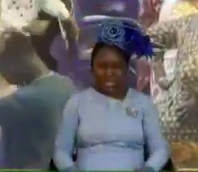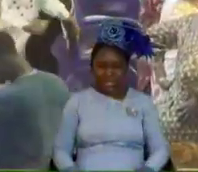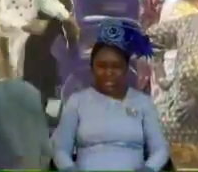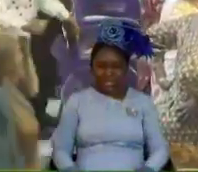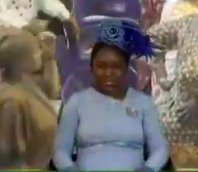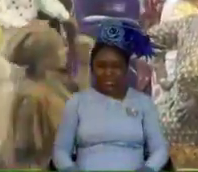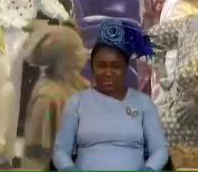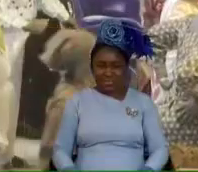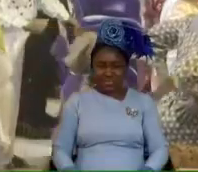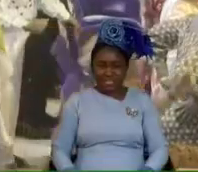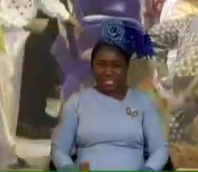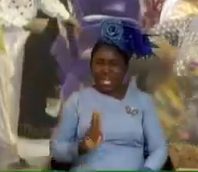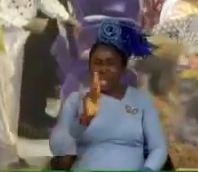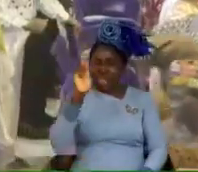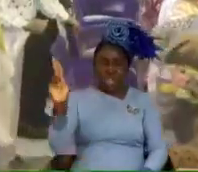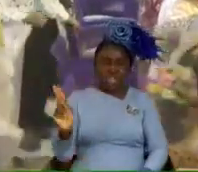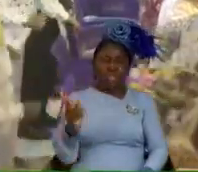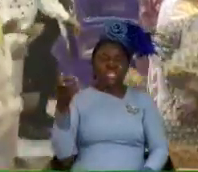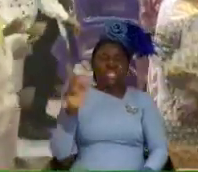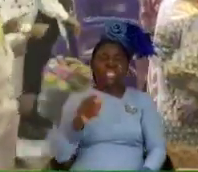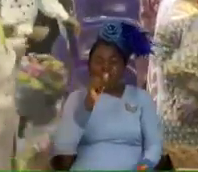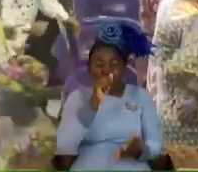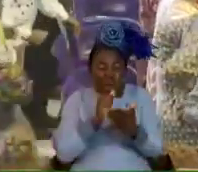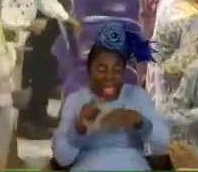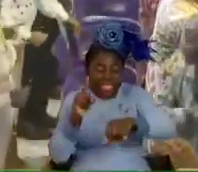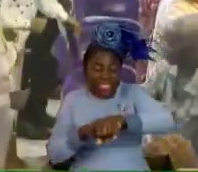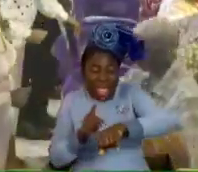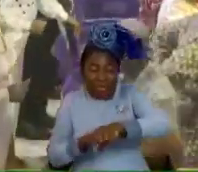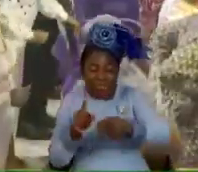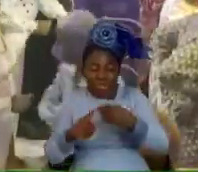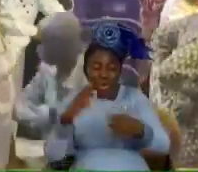using their quiet time to curse me.